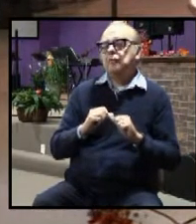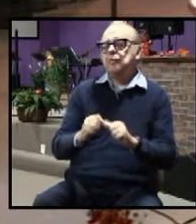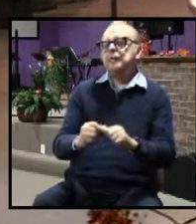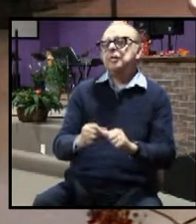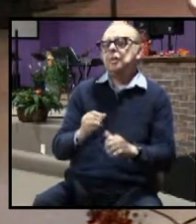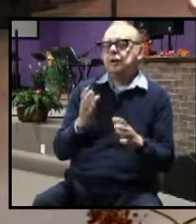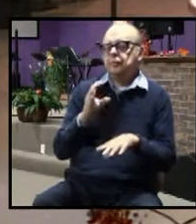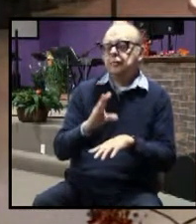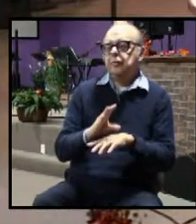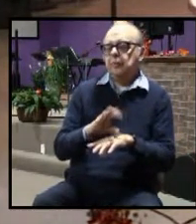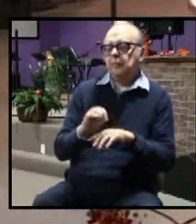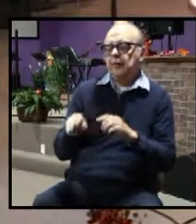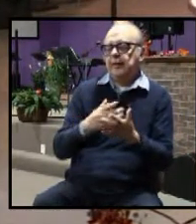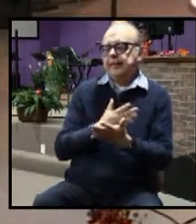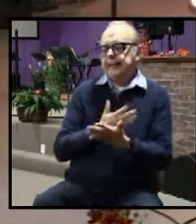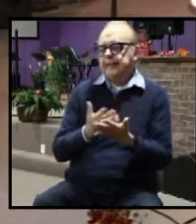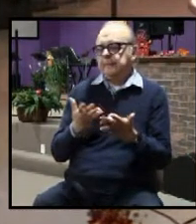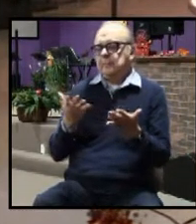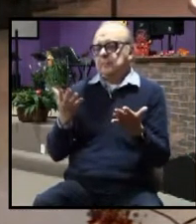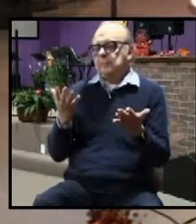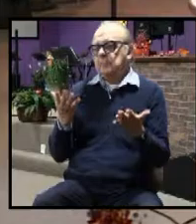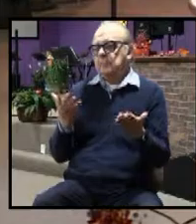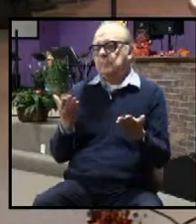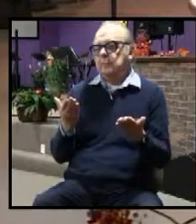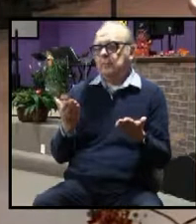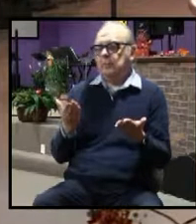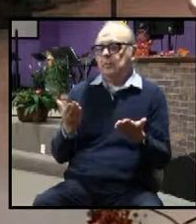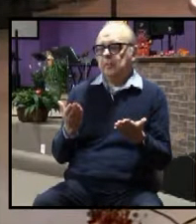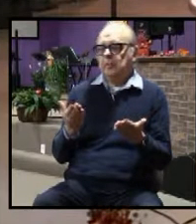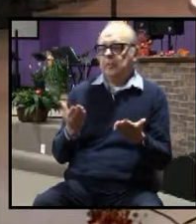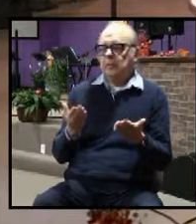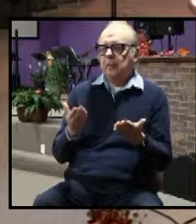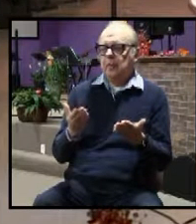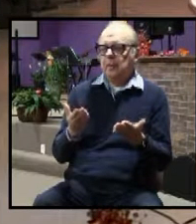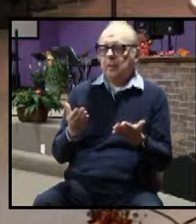so one of the things that